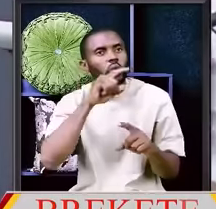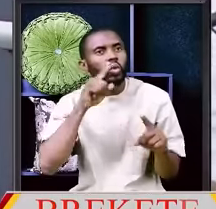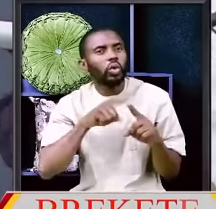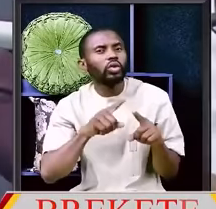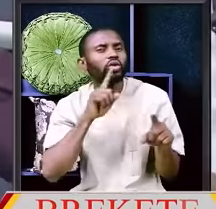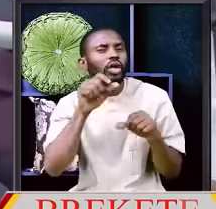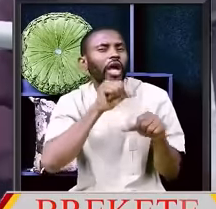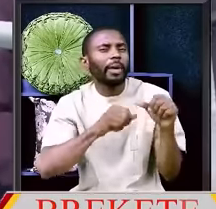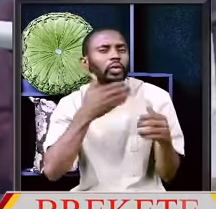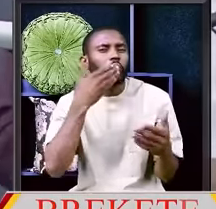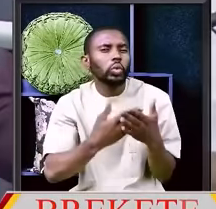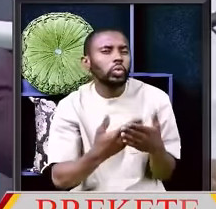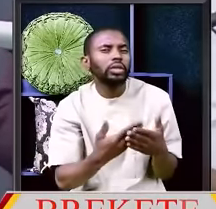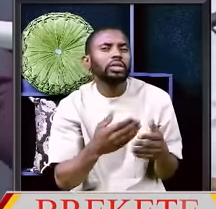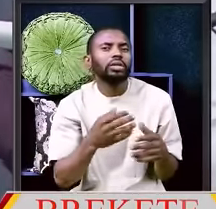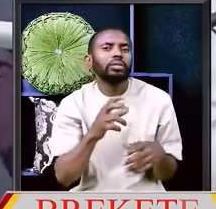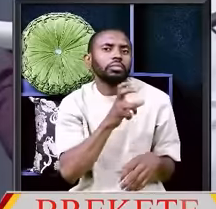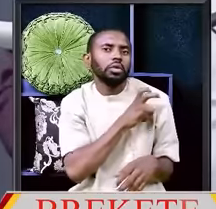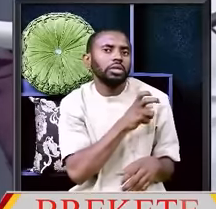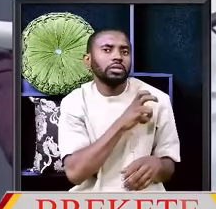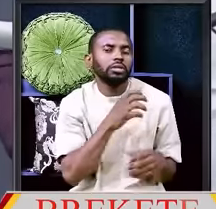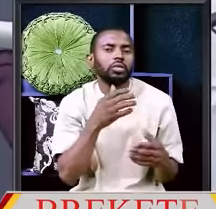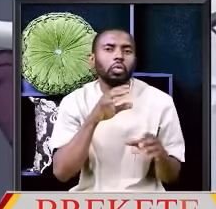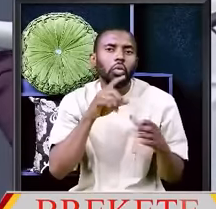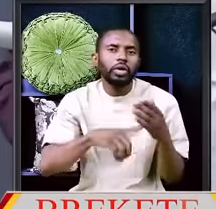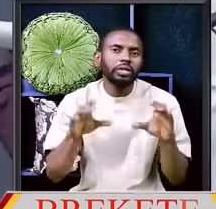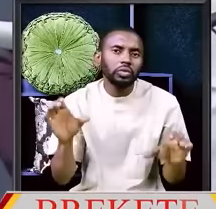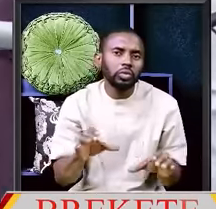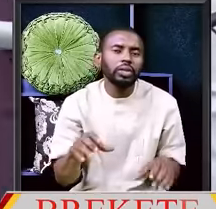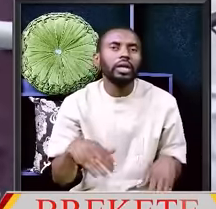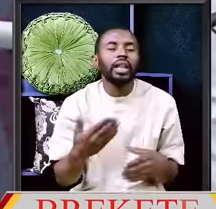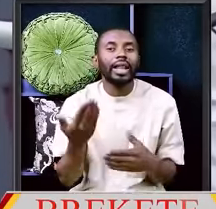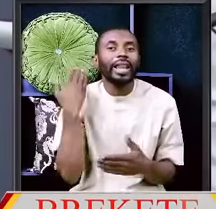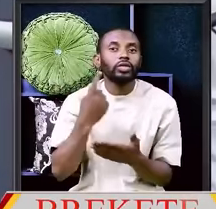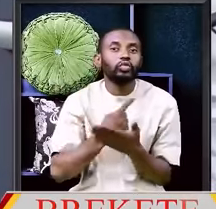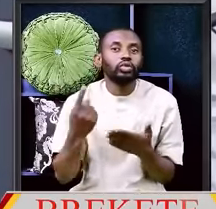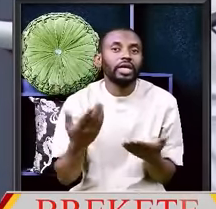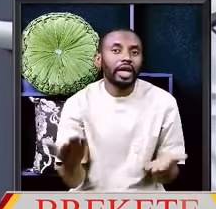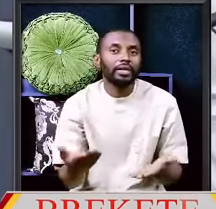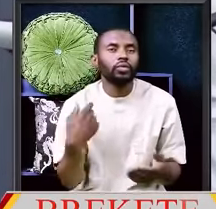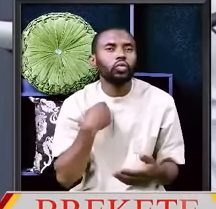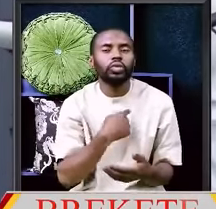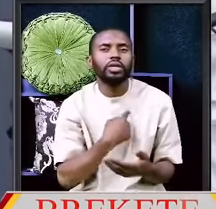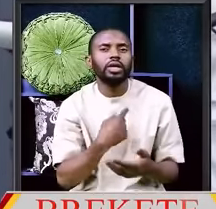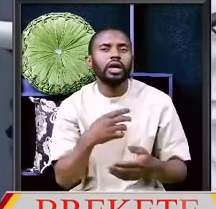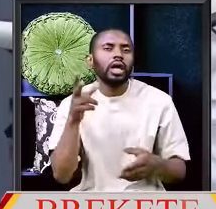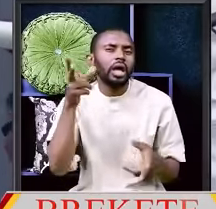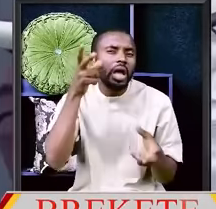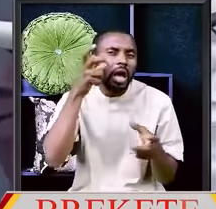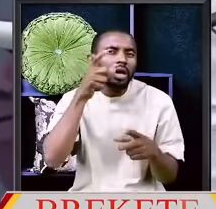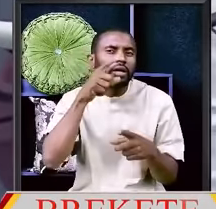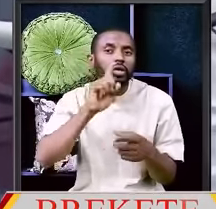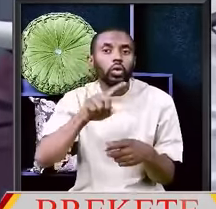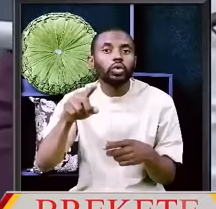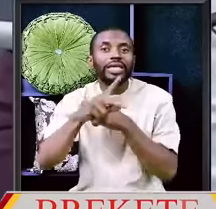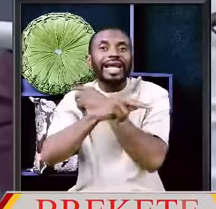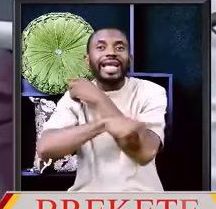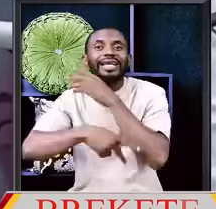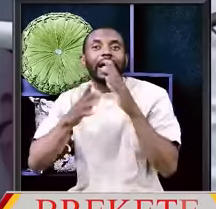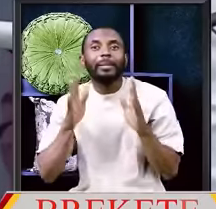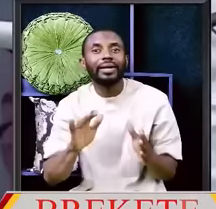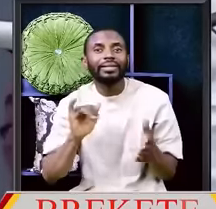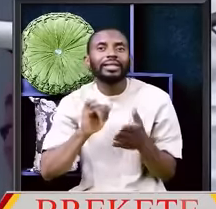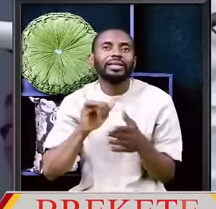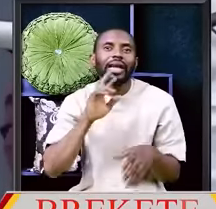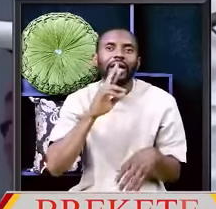say, the good ones, the ones where they do, like last week here, we hear those kidnappers where they terrorize